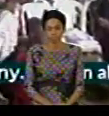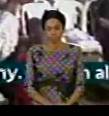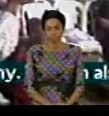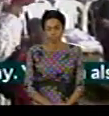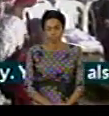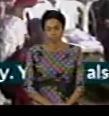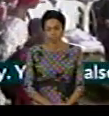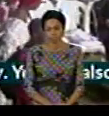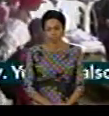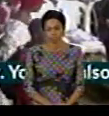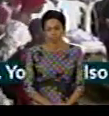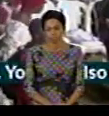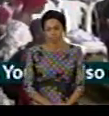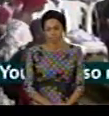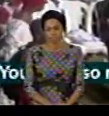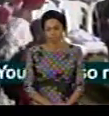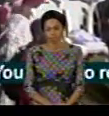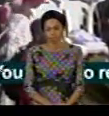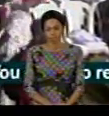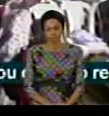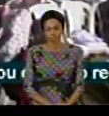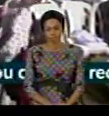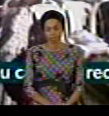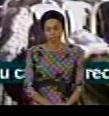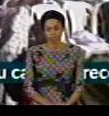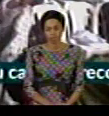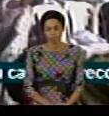all right after this